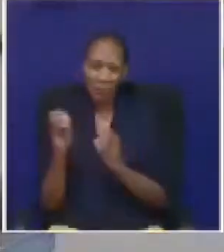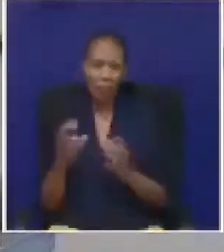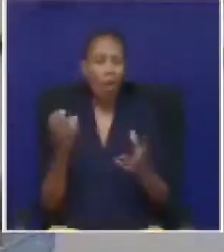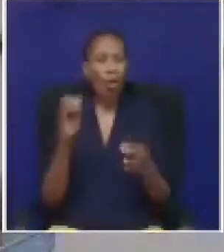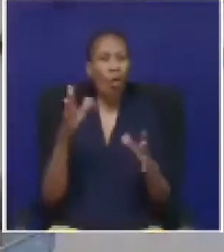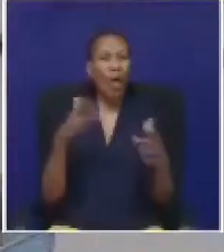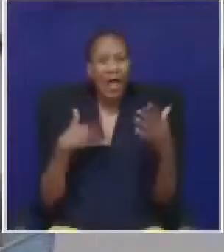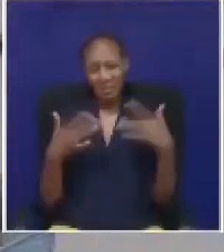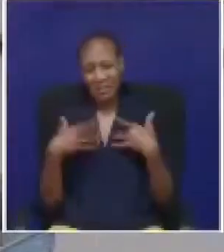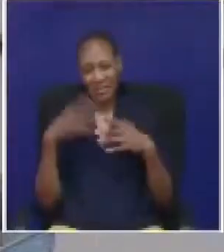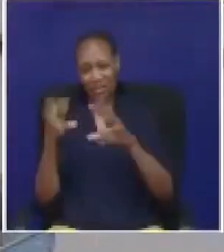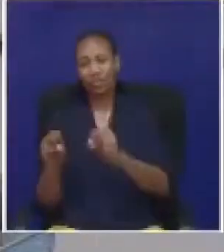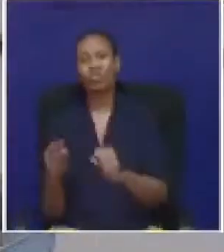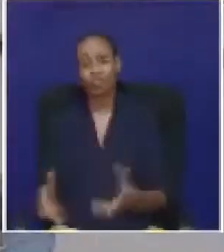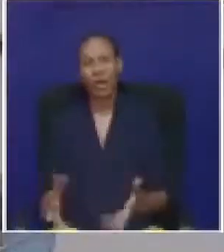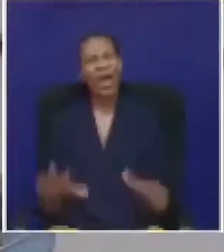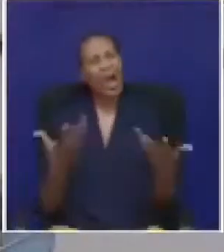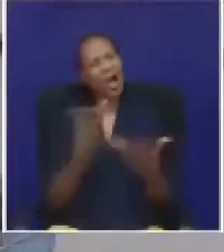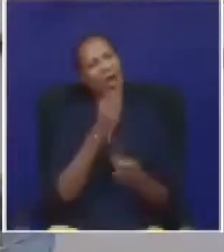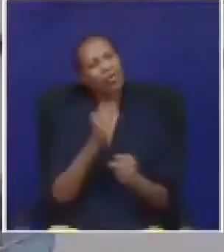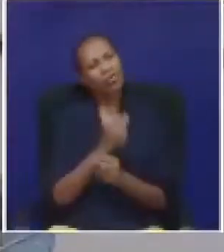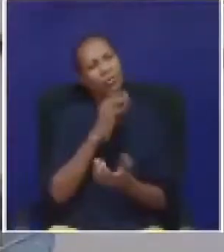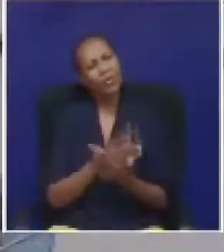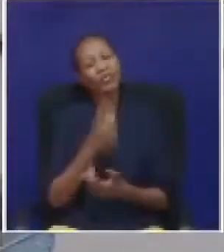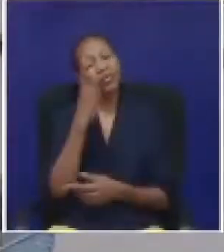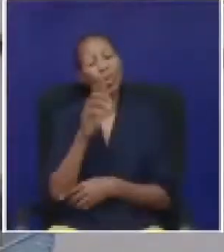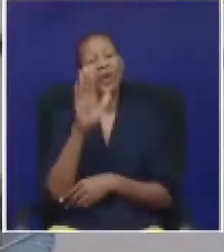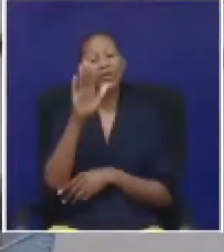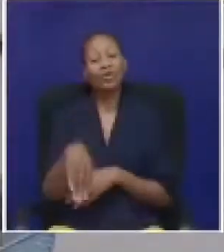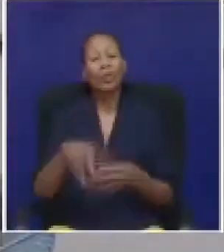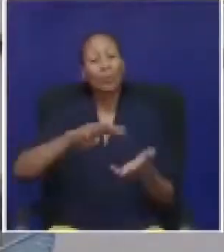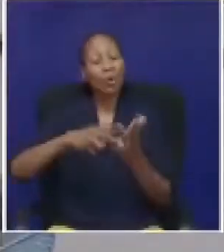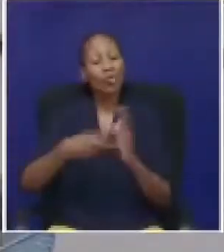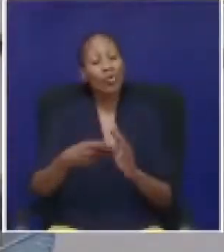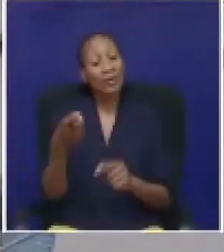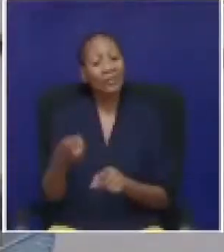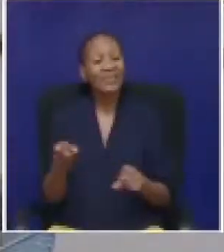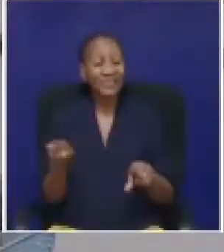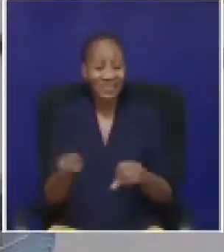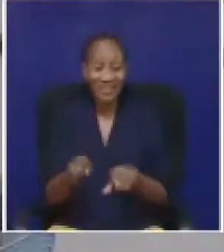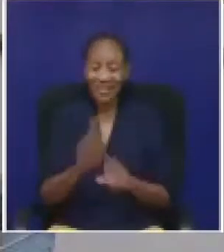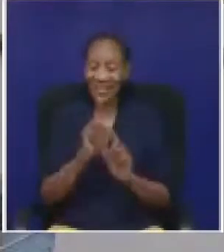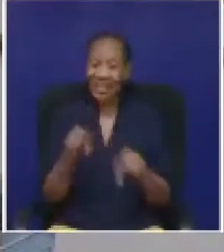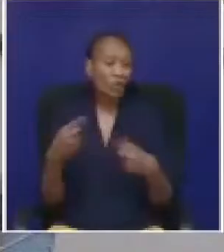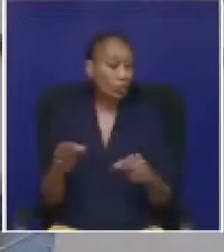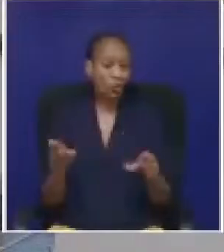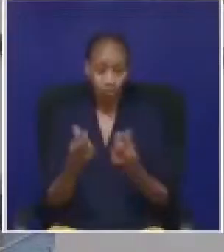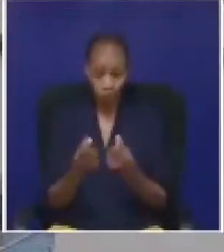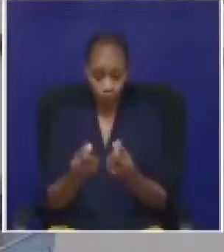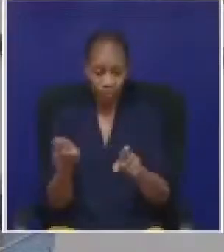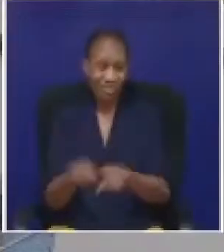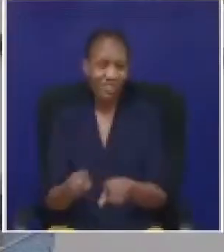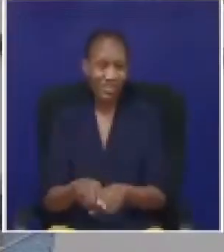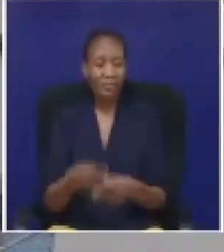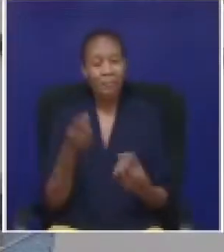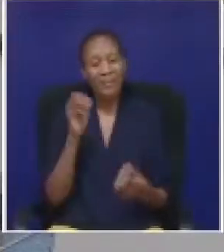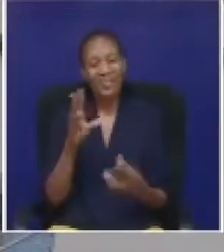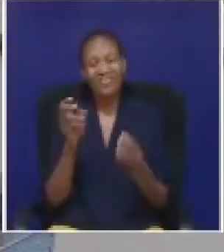administration, how do you intend to ensure that the one-stop shop initiative doesn't become another quick fix that doesn't fix